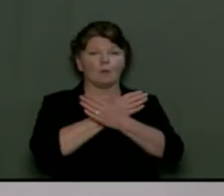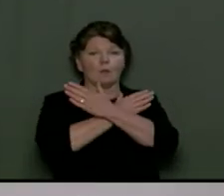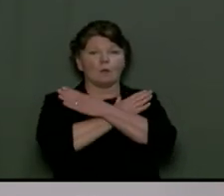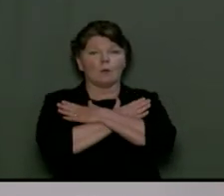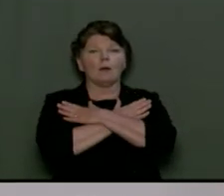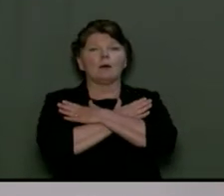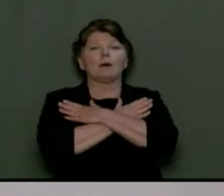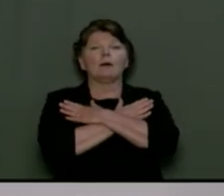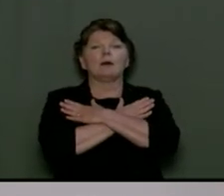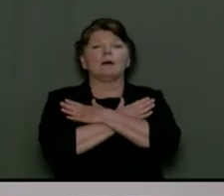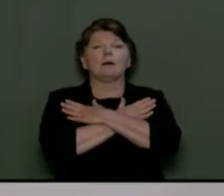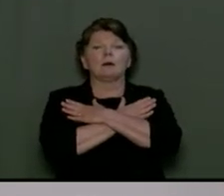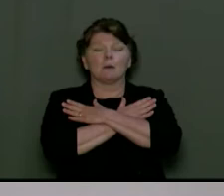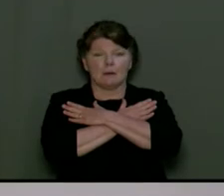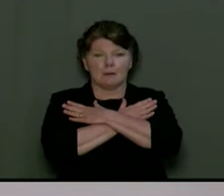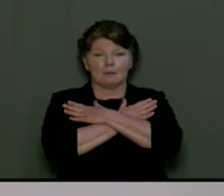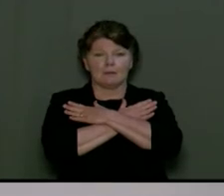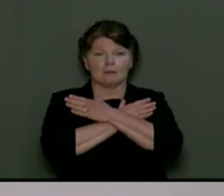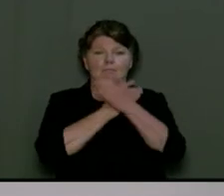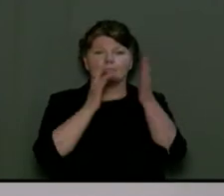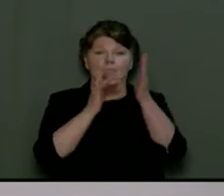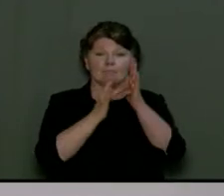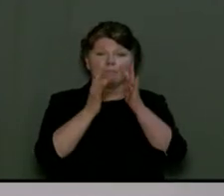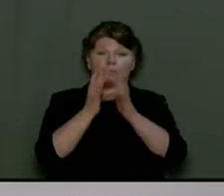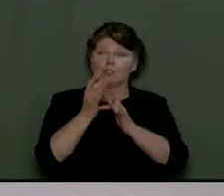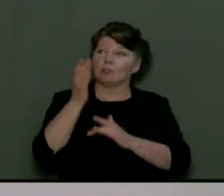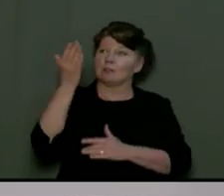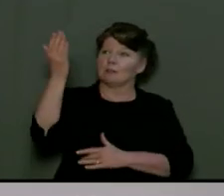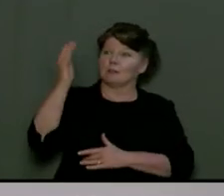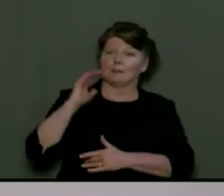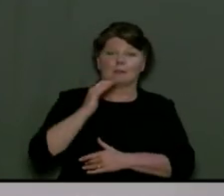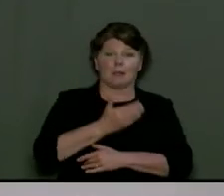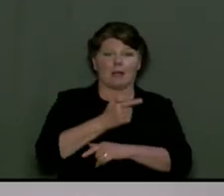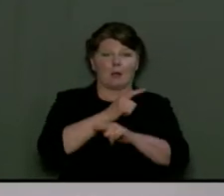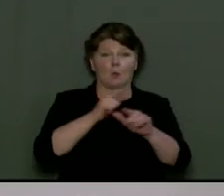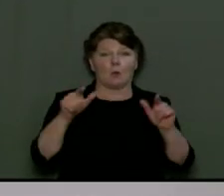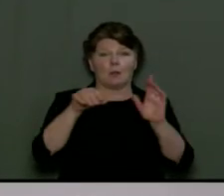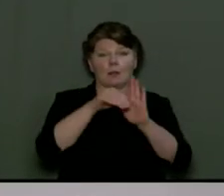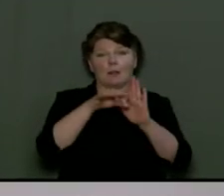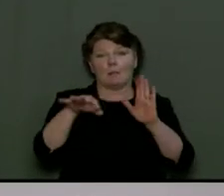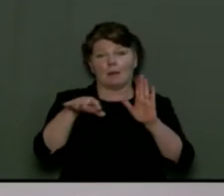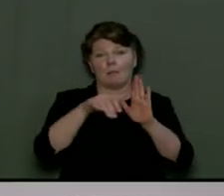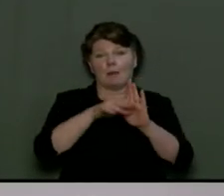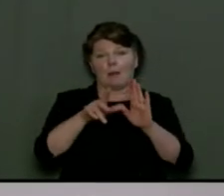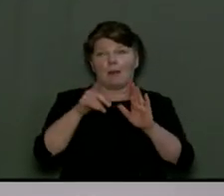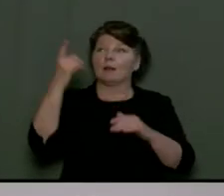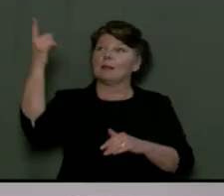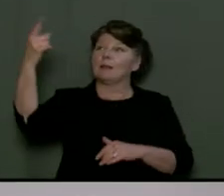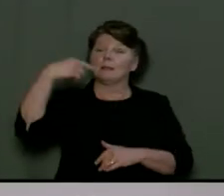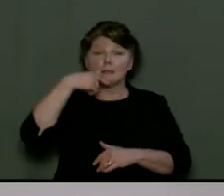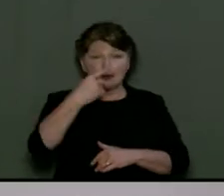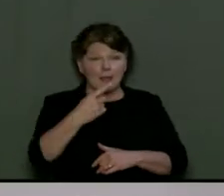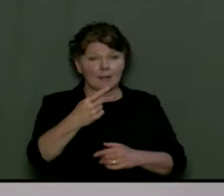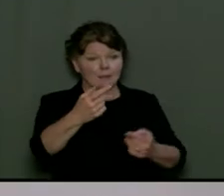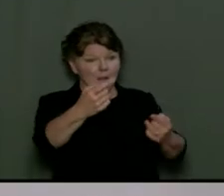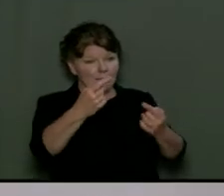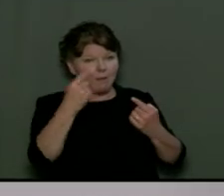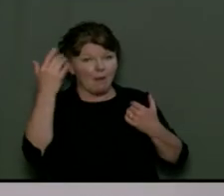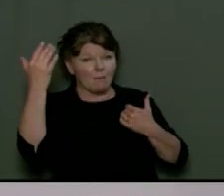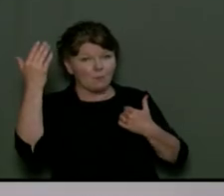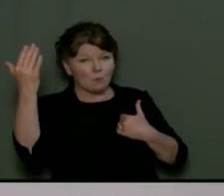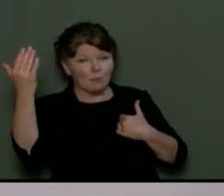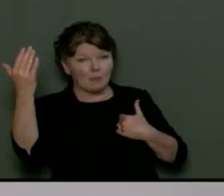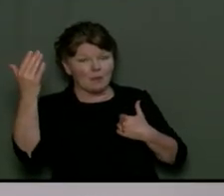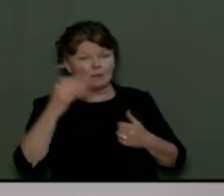That's Jesus. He is our liberty bell. Come to me, he says. He sounds